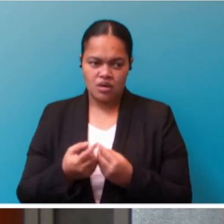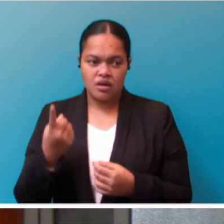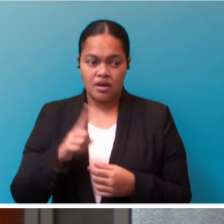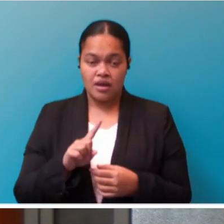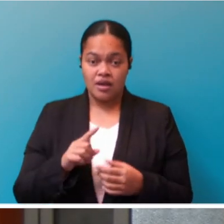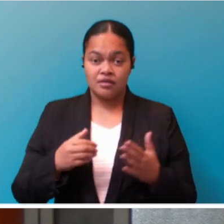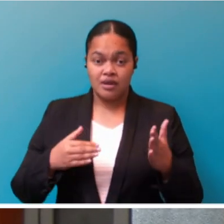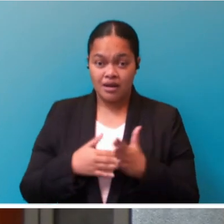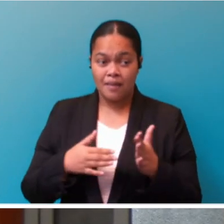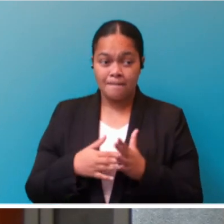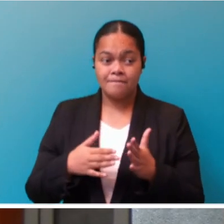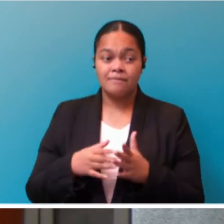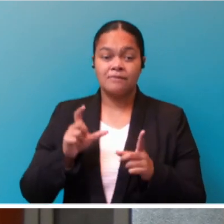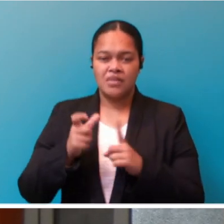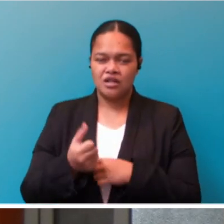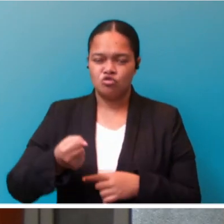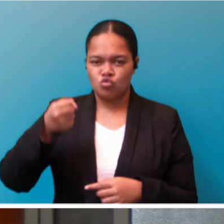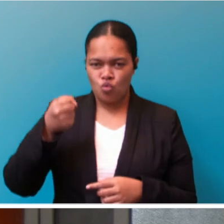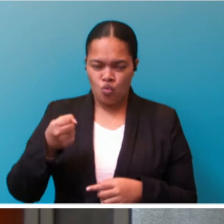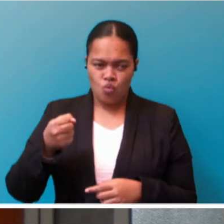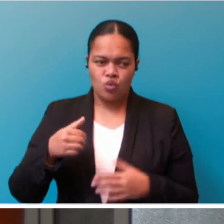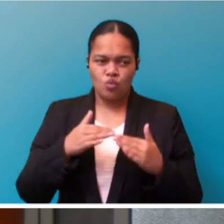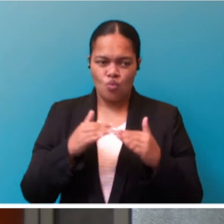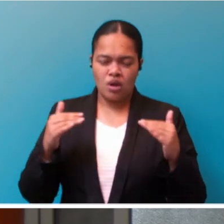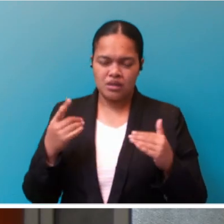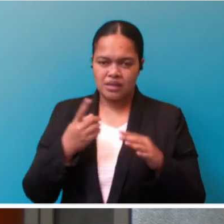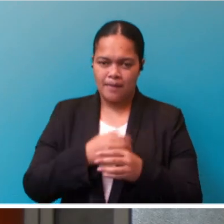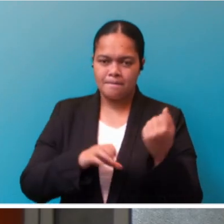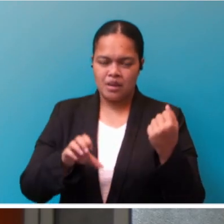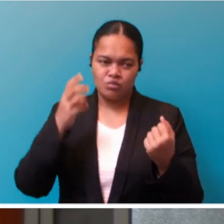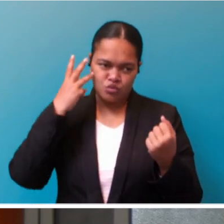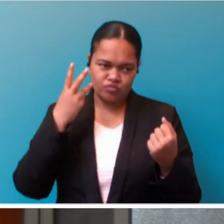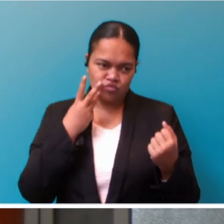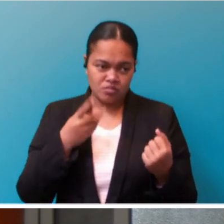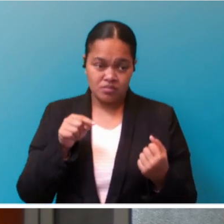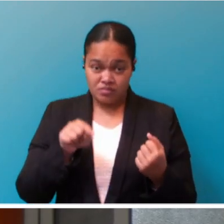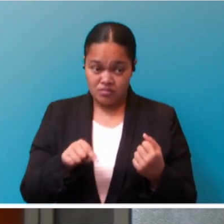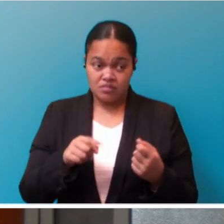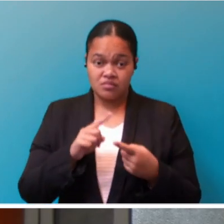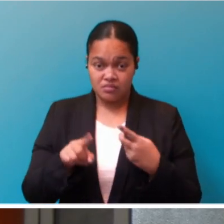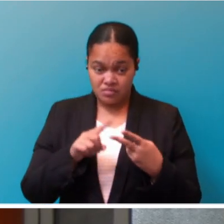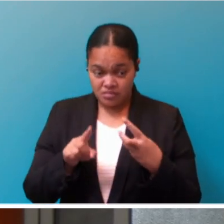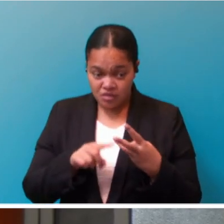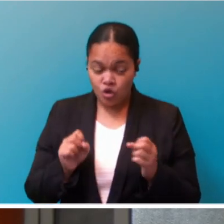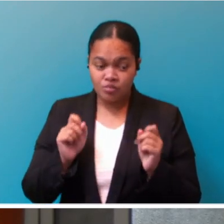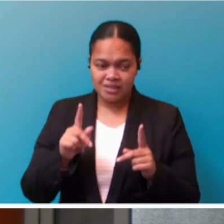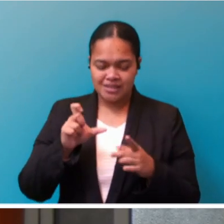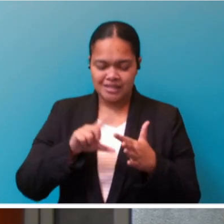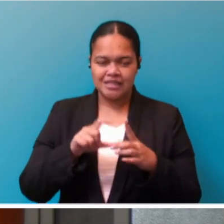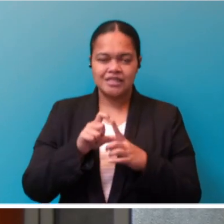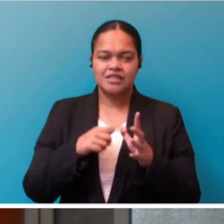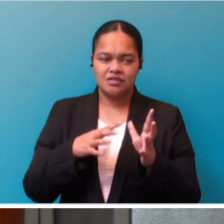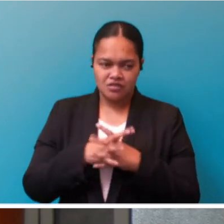enabling potential that our cultures hold for equality and empowerment of women. This was key opportunity for the CEDAW committee